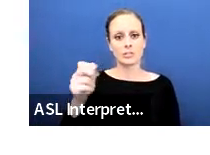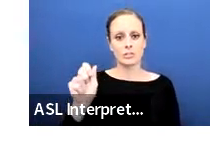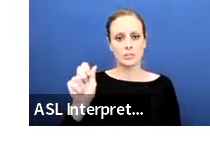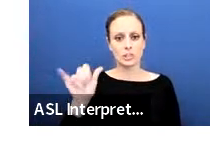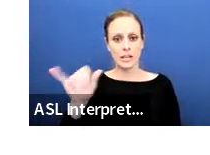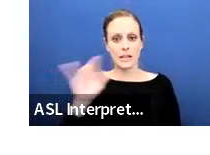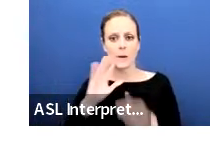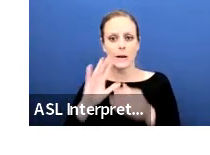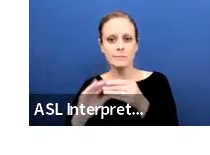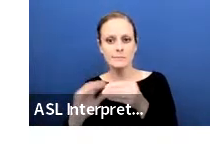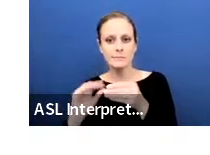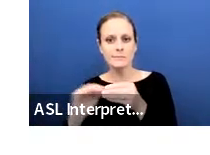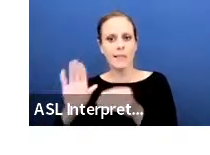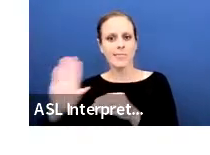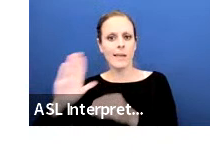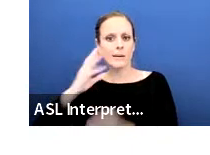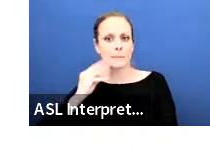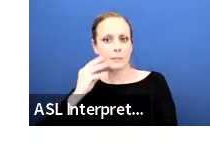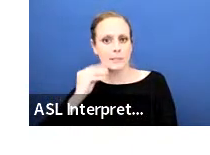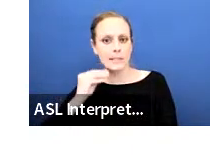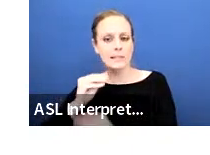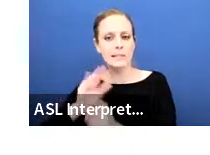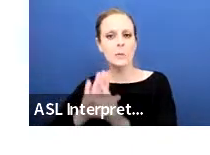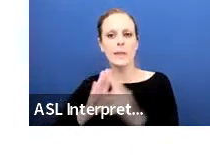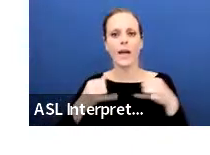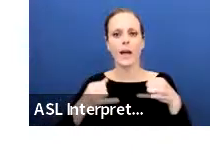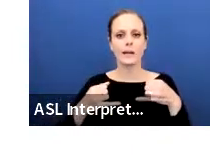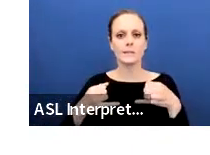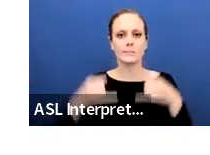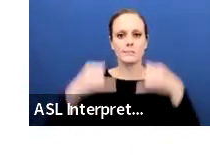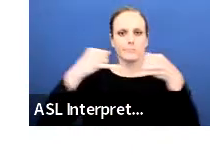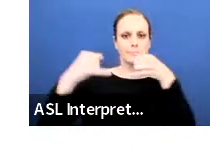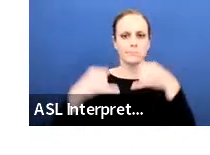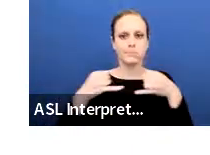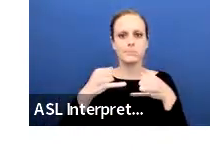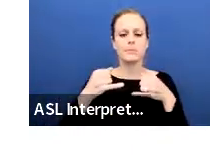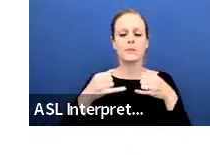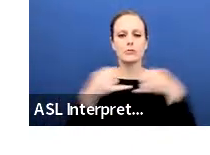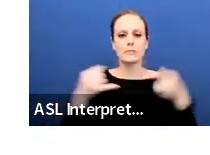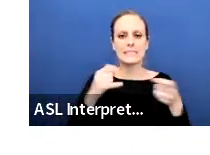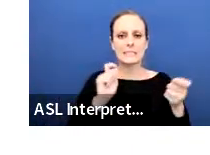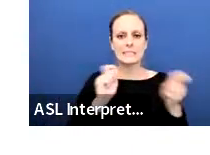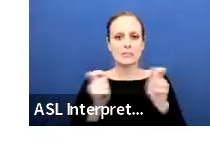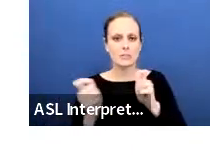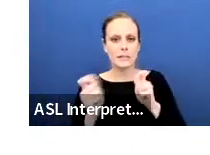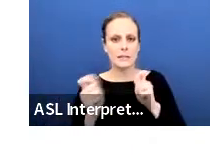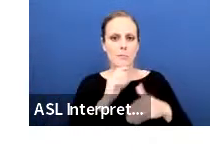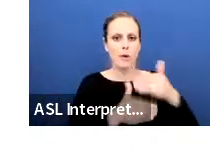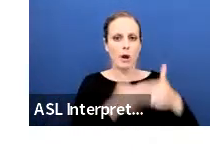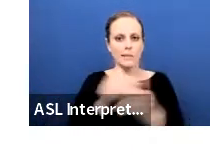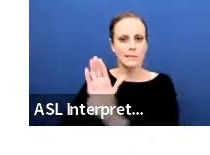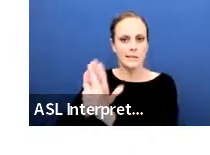about their experience with the redistricting process in their county. Thank you so much.